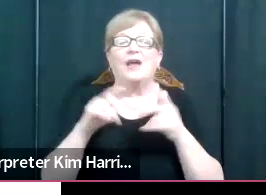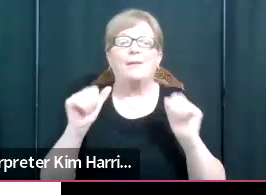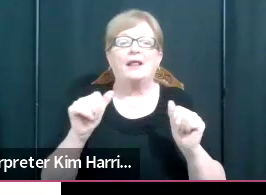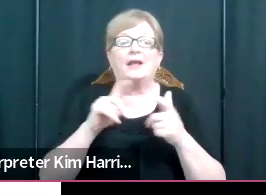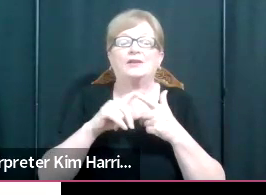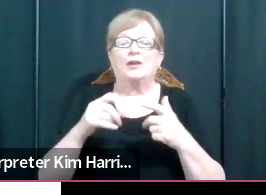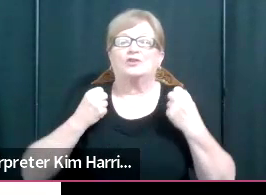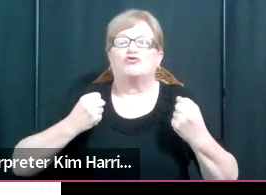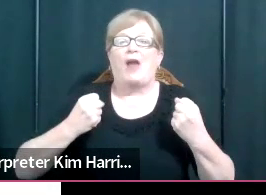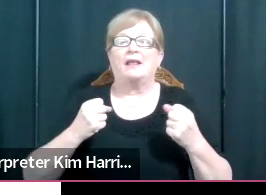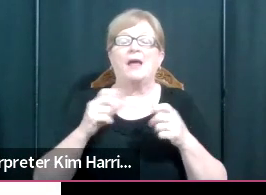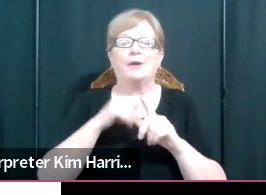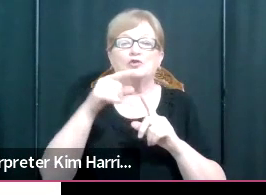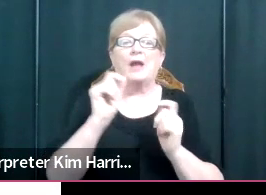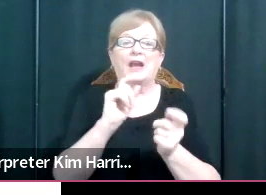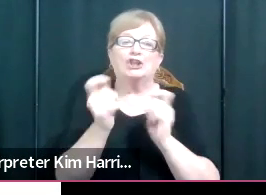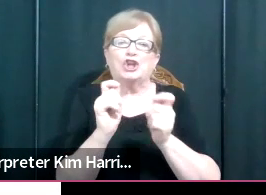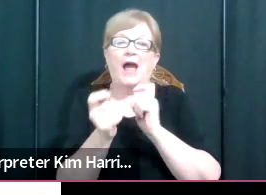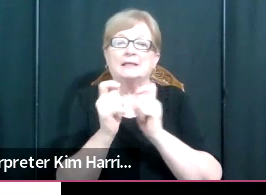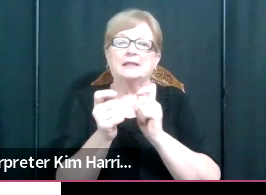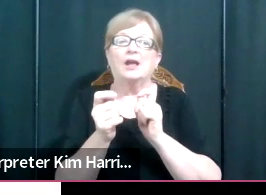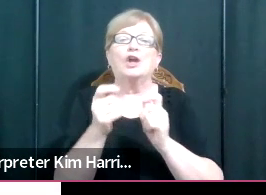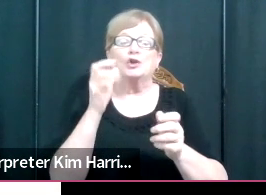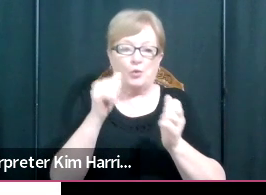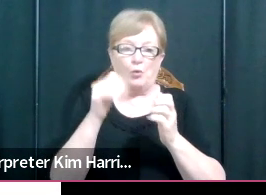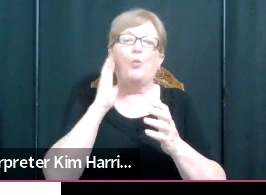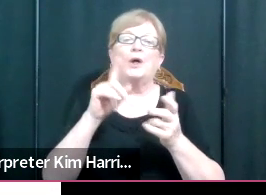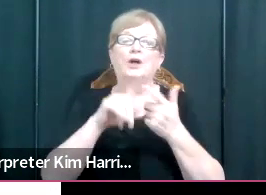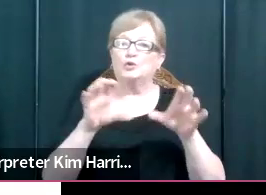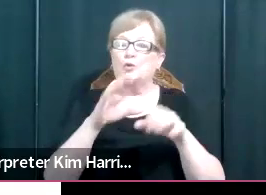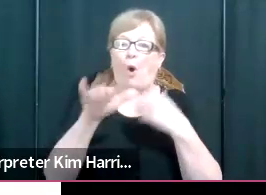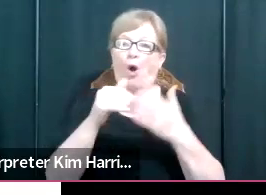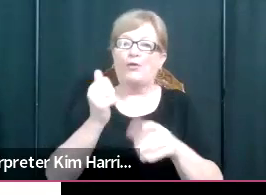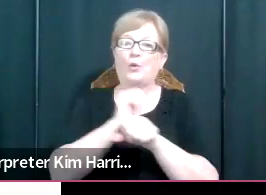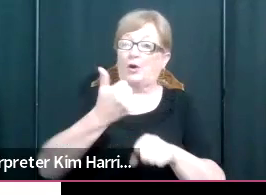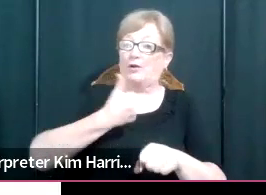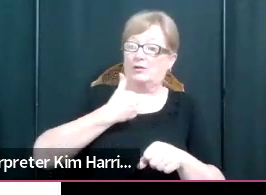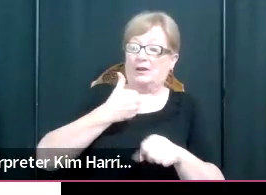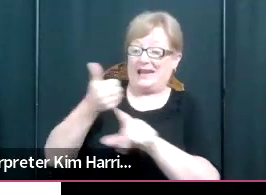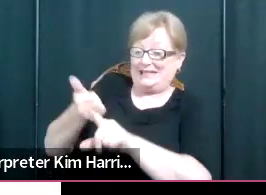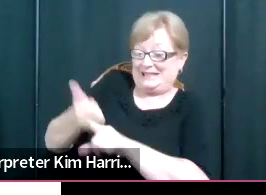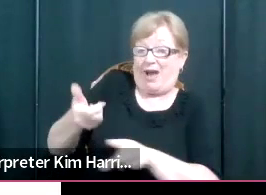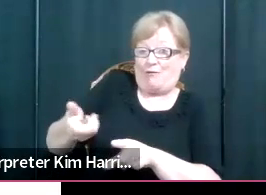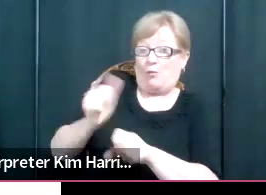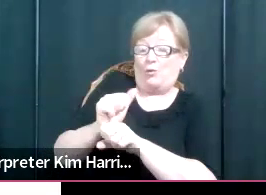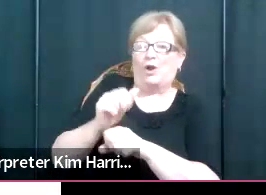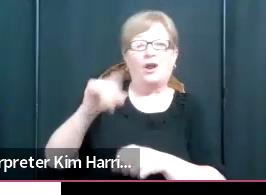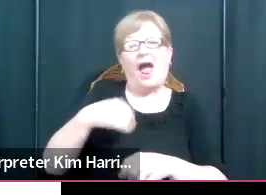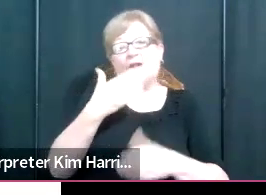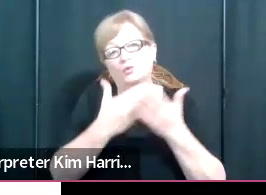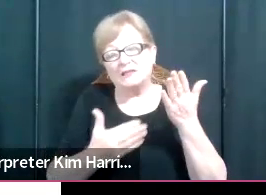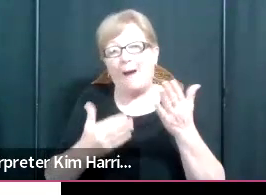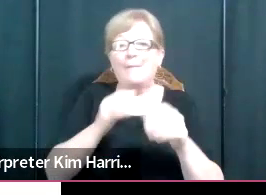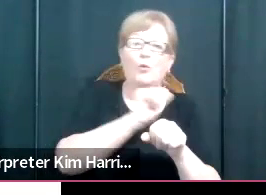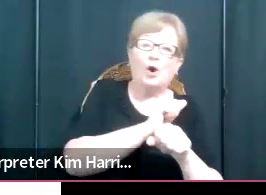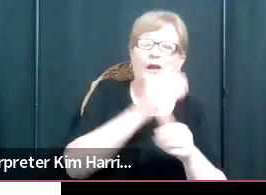core strength. You can adjust the e-bike so it will either do all the work for you, or you can do some of the work as much as